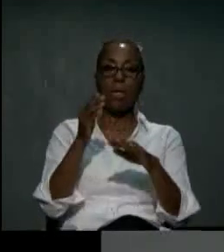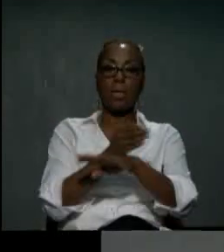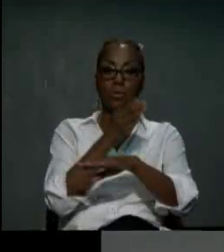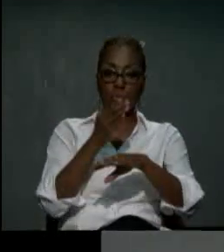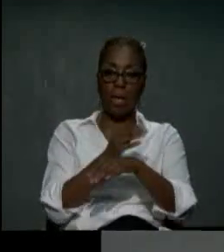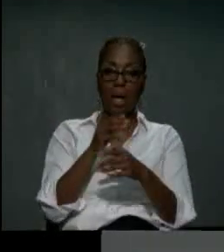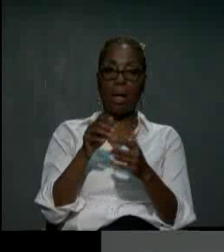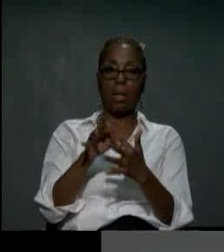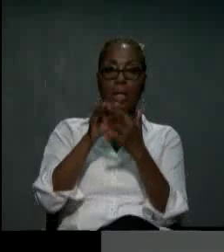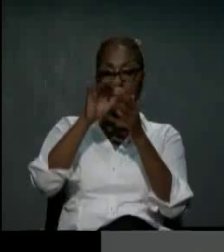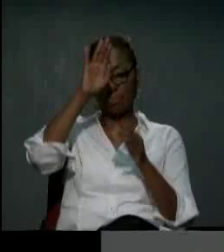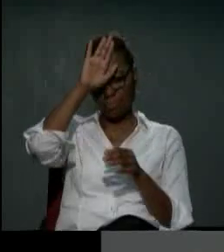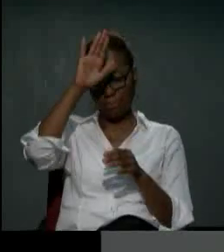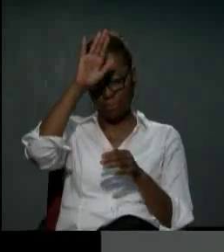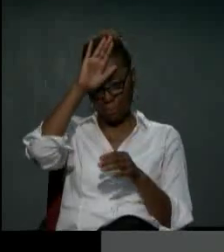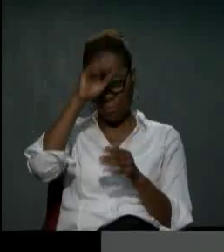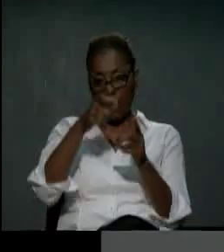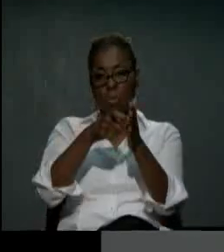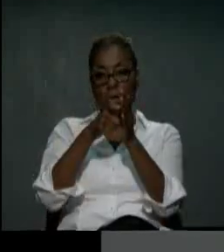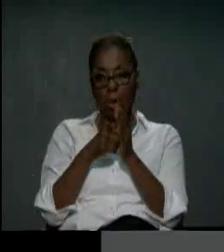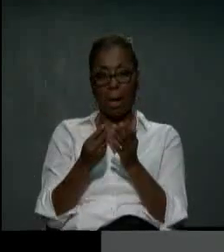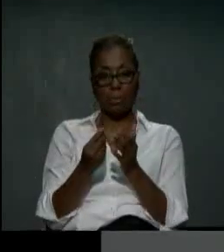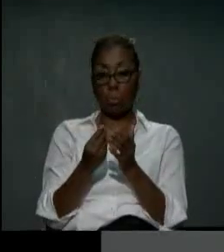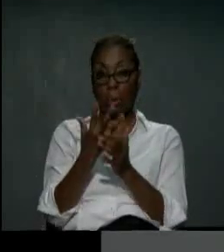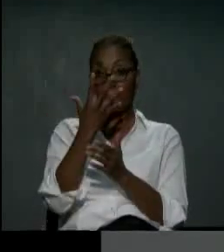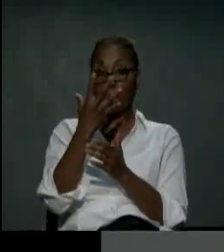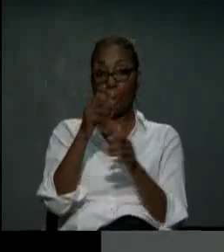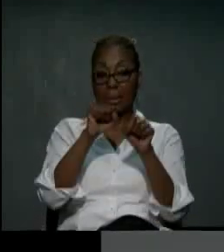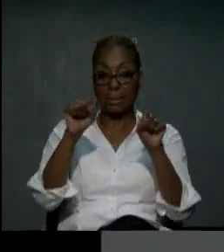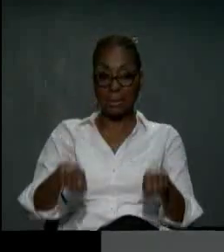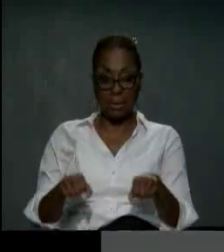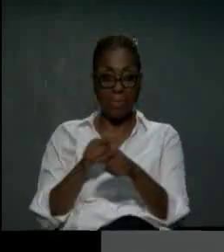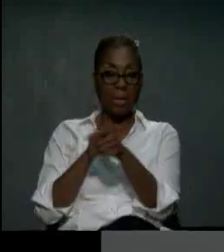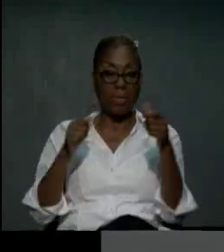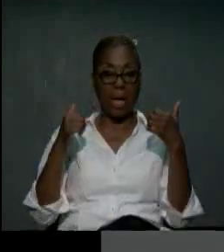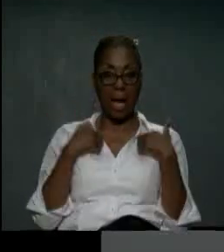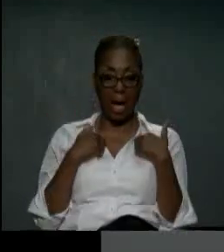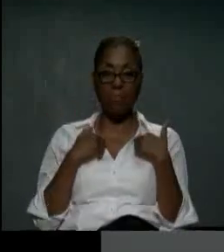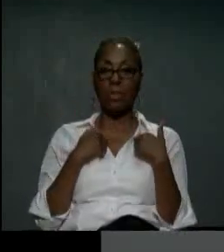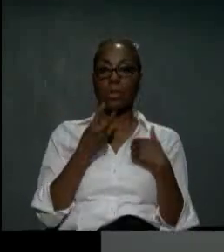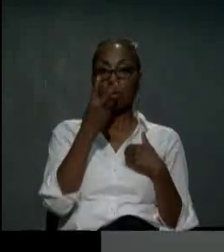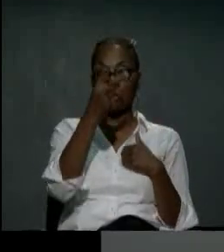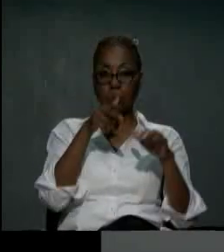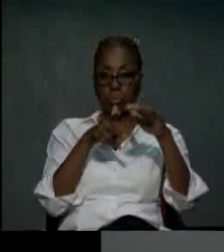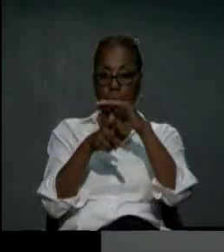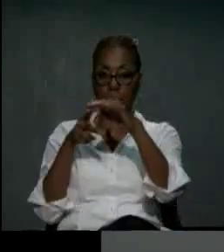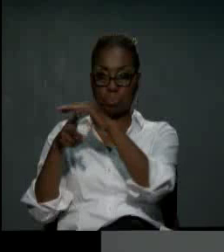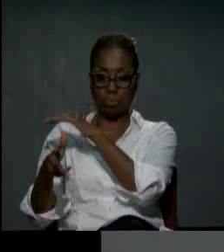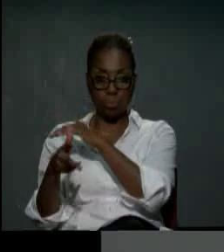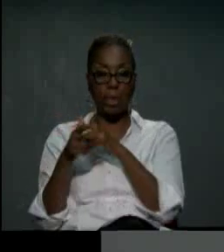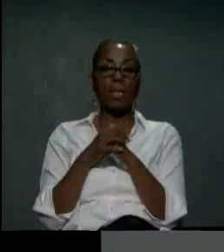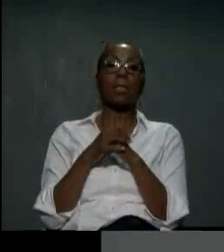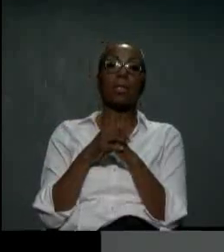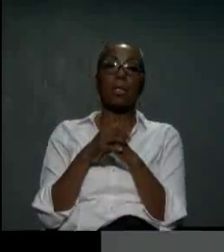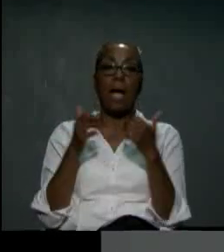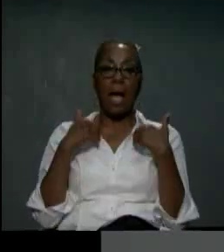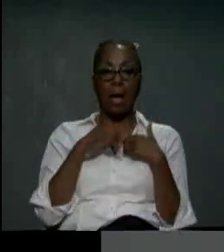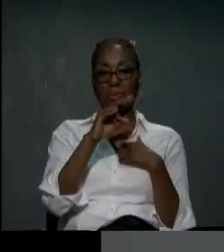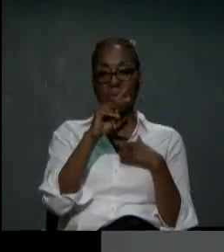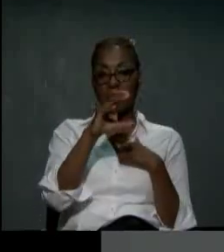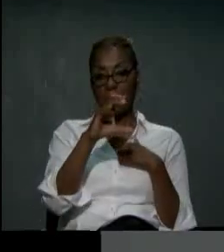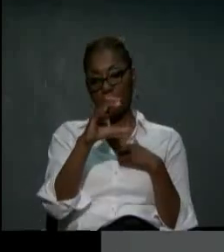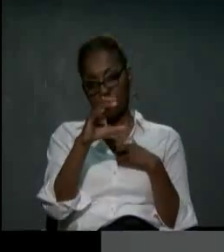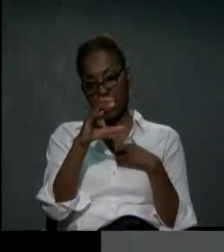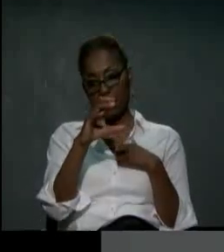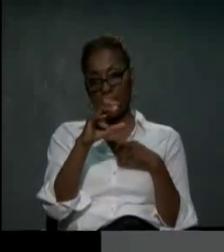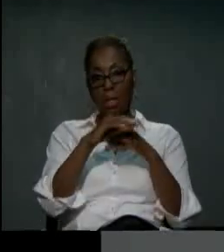fire marshal requires a fire sprinkler system. Each unit is proposed with an attached 2-car garage. The units are proposed with 1,700 square feet